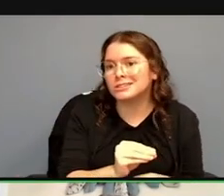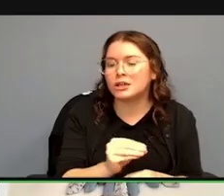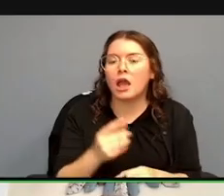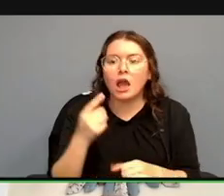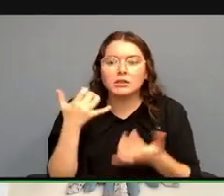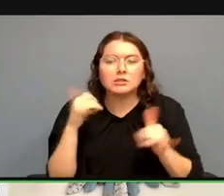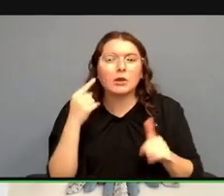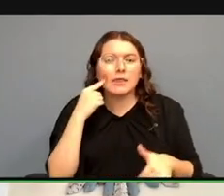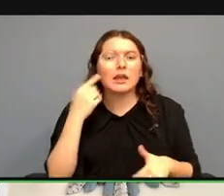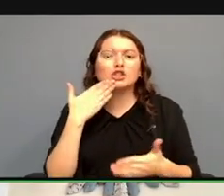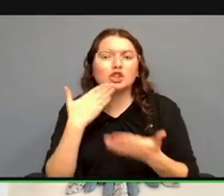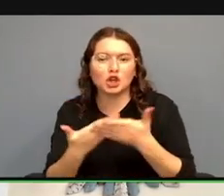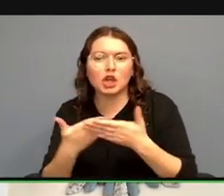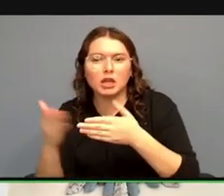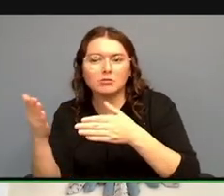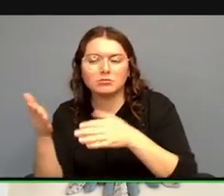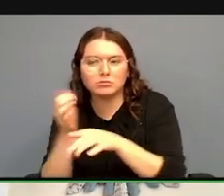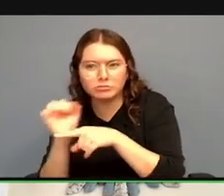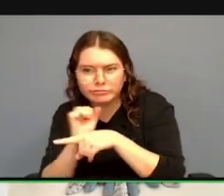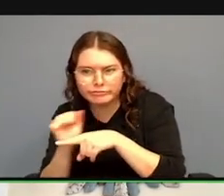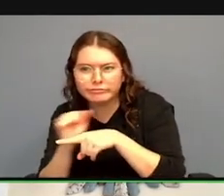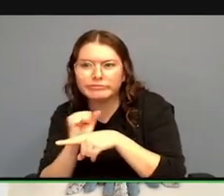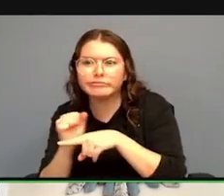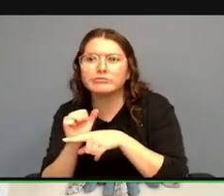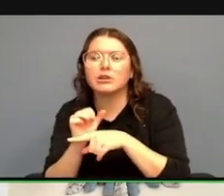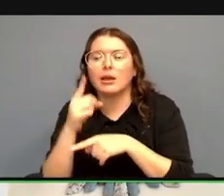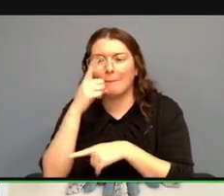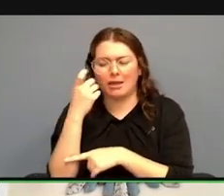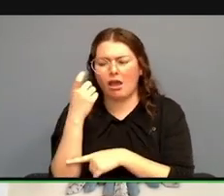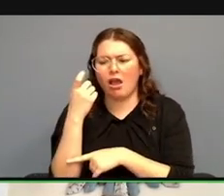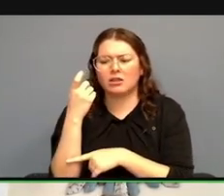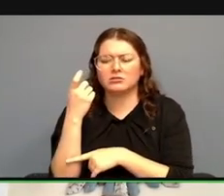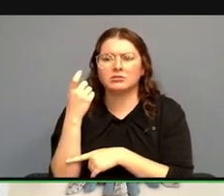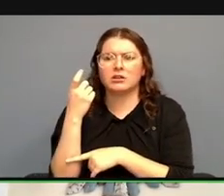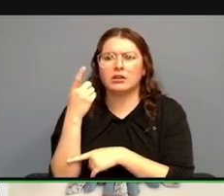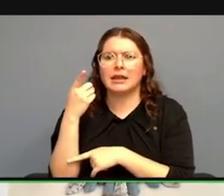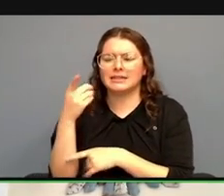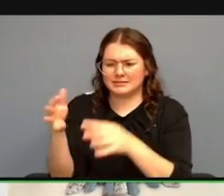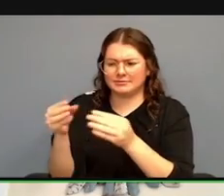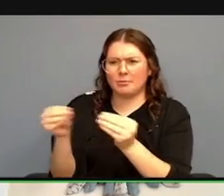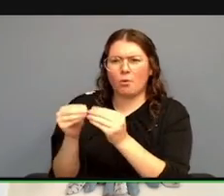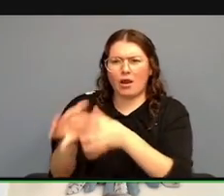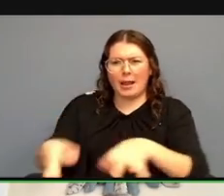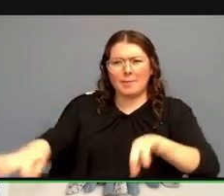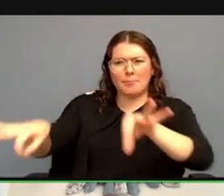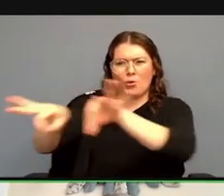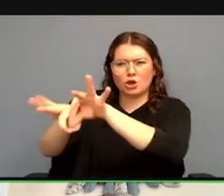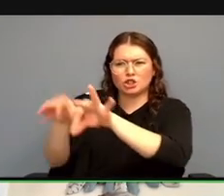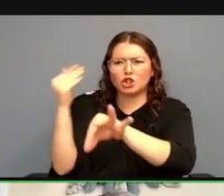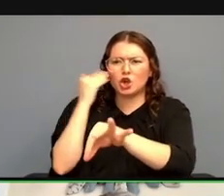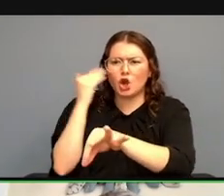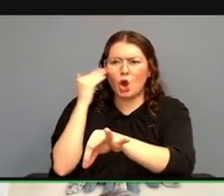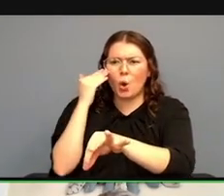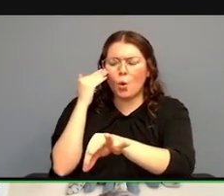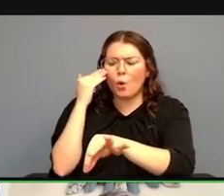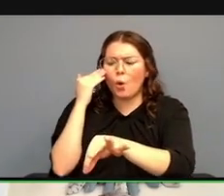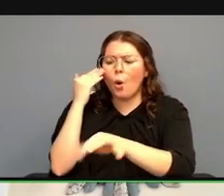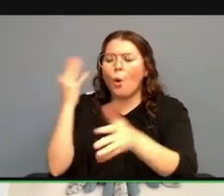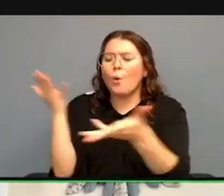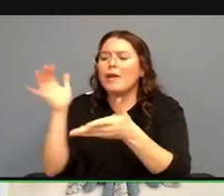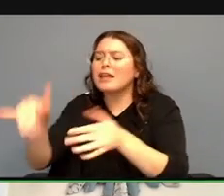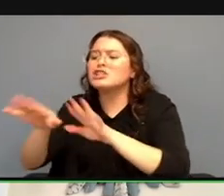good practice, because at the end of the day, it's more important for us to know what a child can